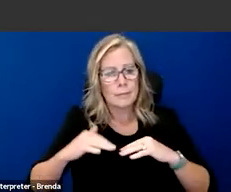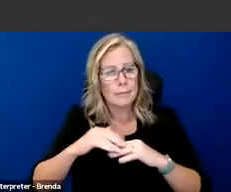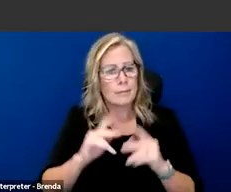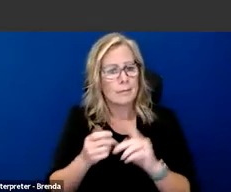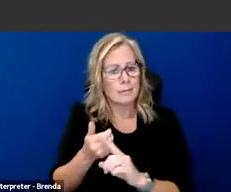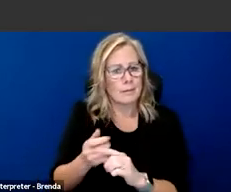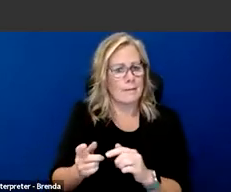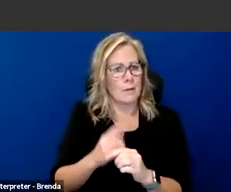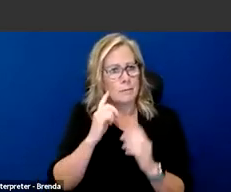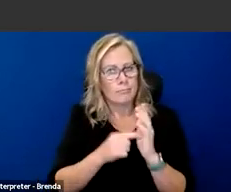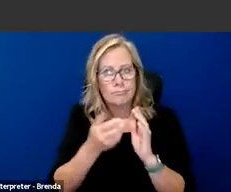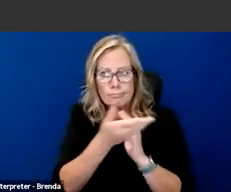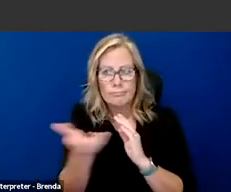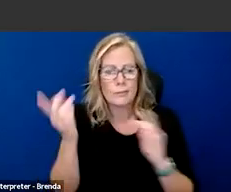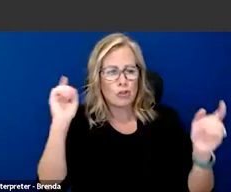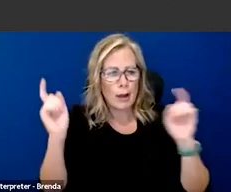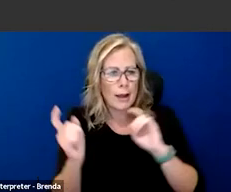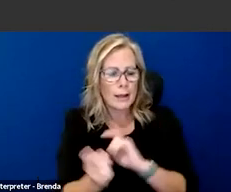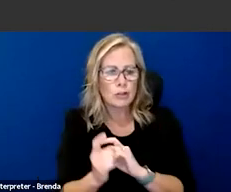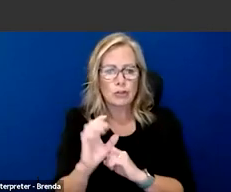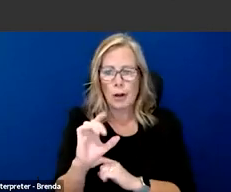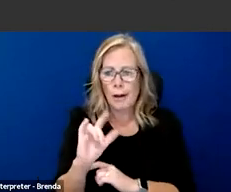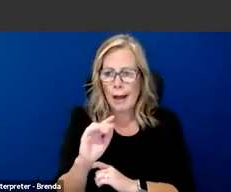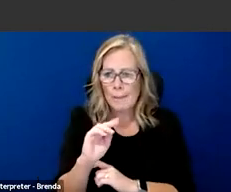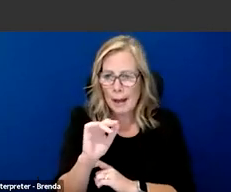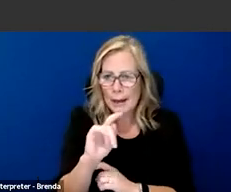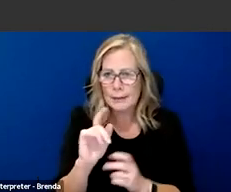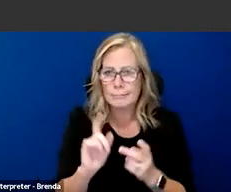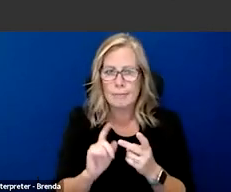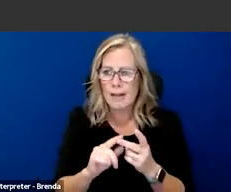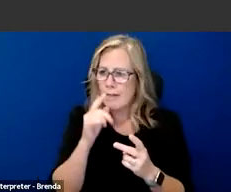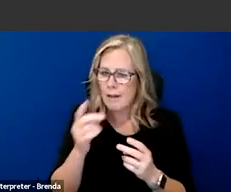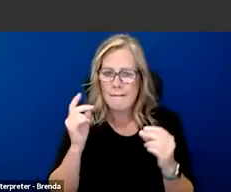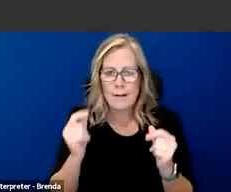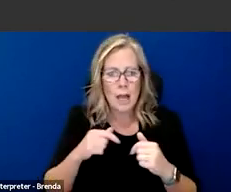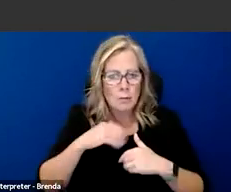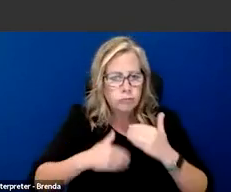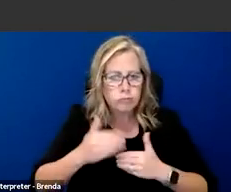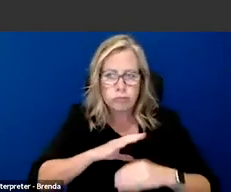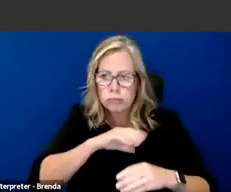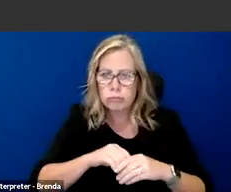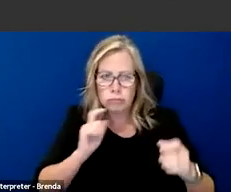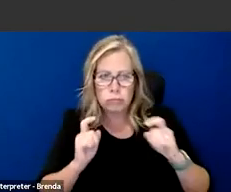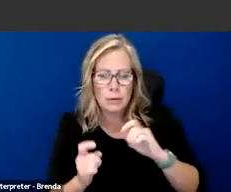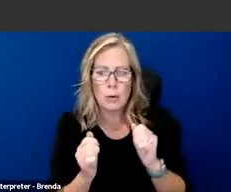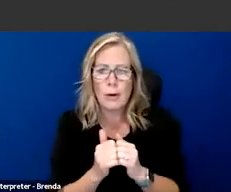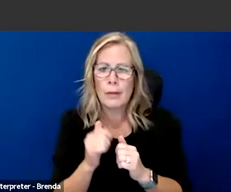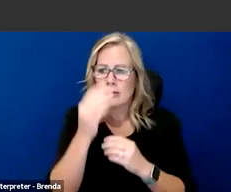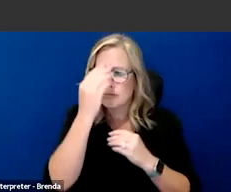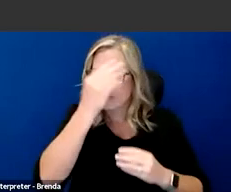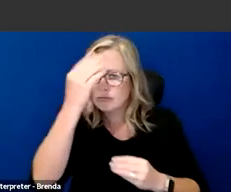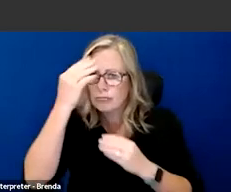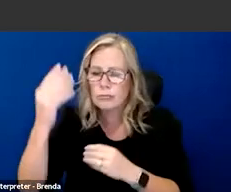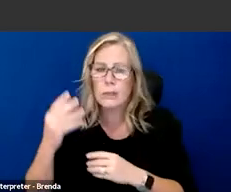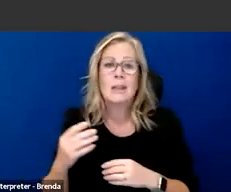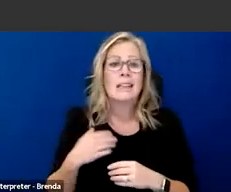notice climate change, have shared knowledge, and provided action at the front lines. Indigenous stewardship, including learning from knowledge keepers,